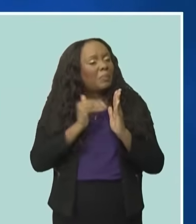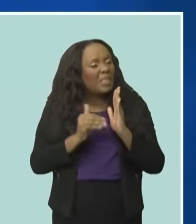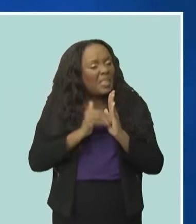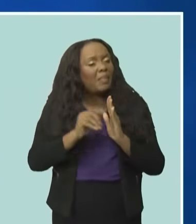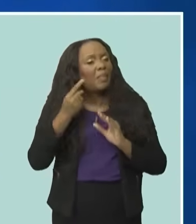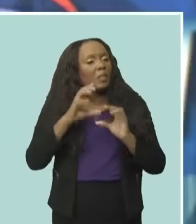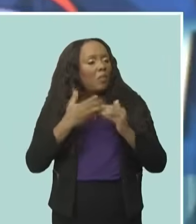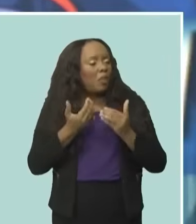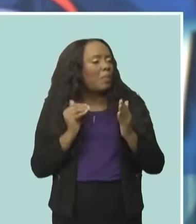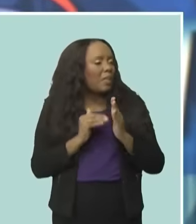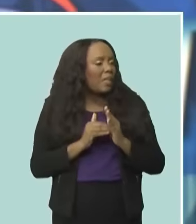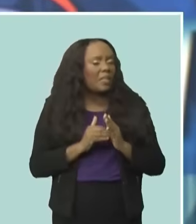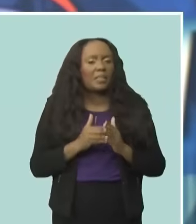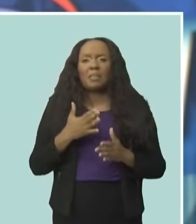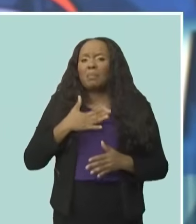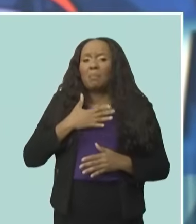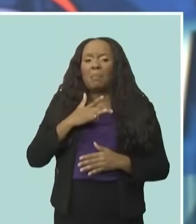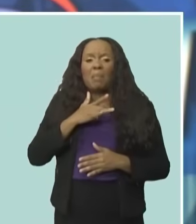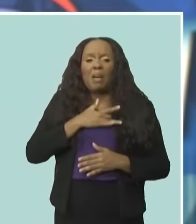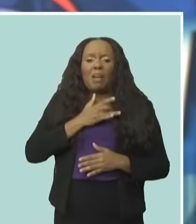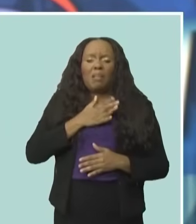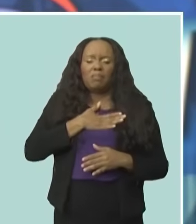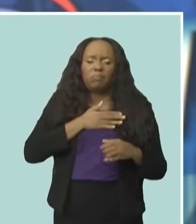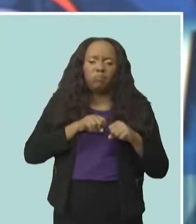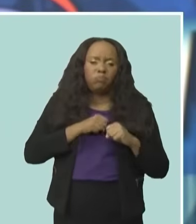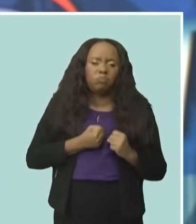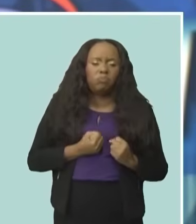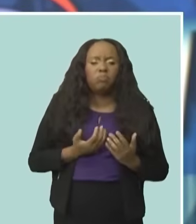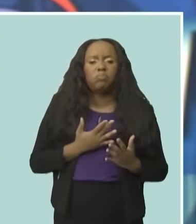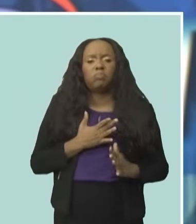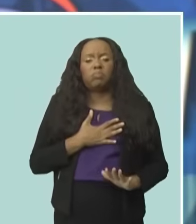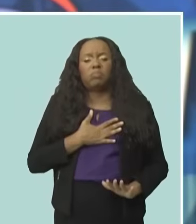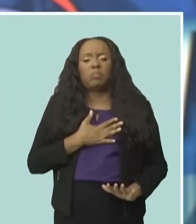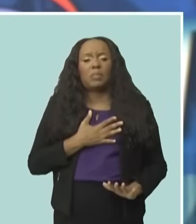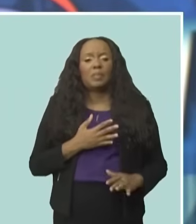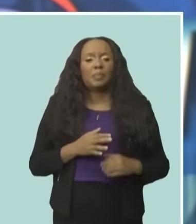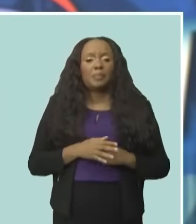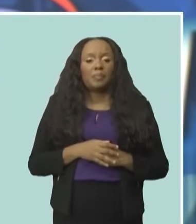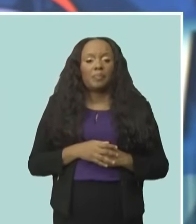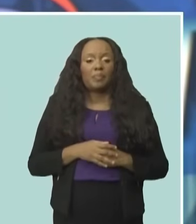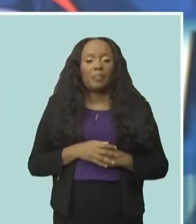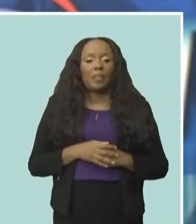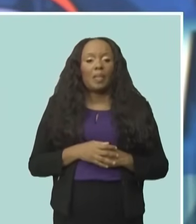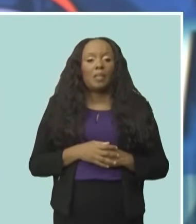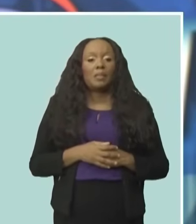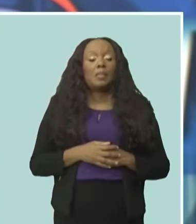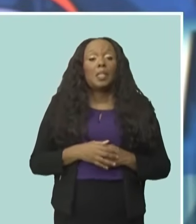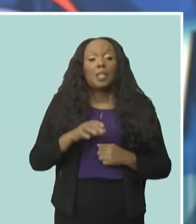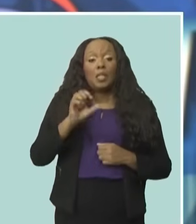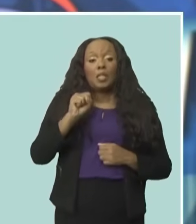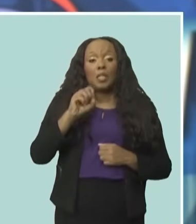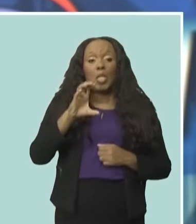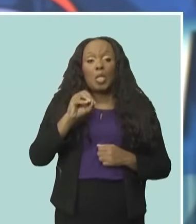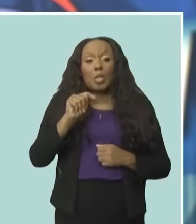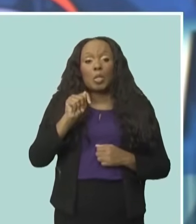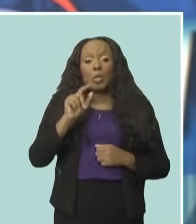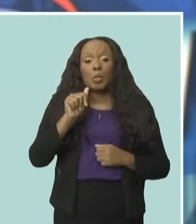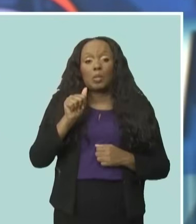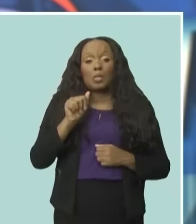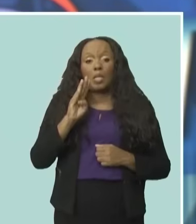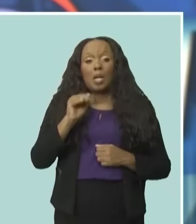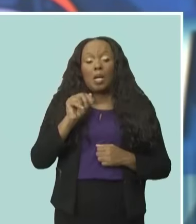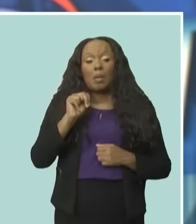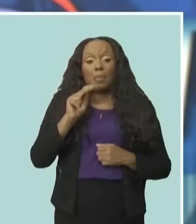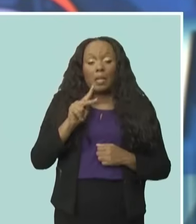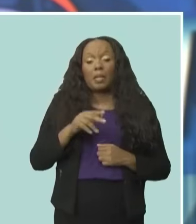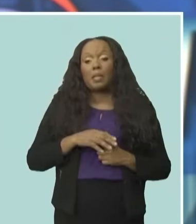hurts. The Sandy Lane Youth Charitable Trusts, Maria Holder Memorial Trust, and Scotiabank Barbados are sponsors